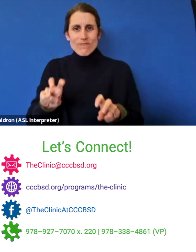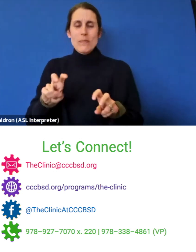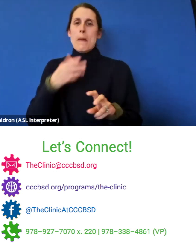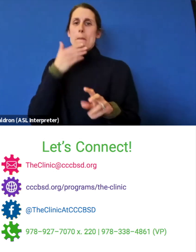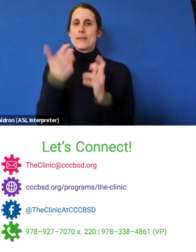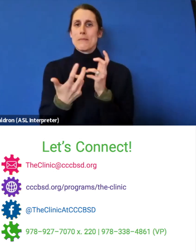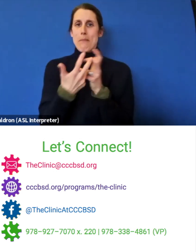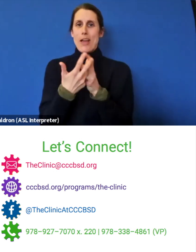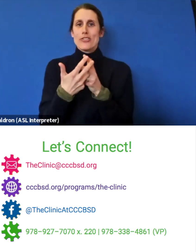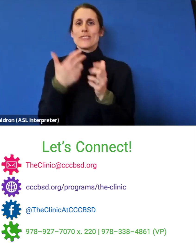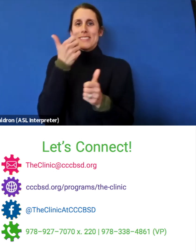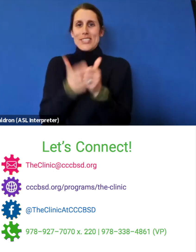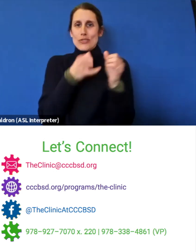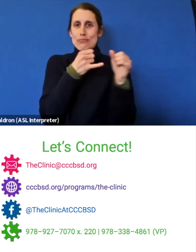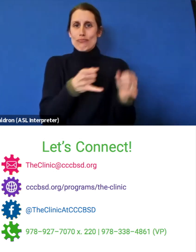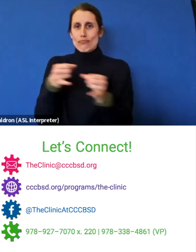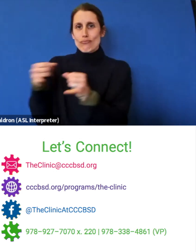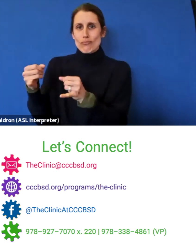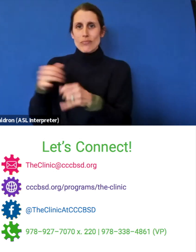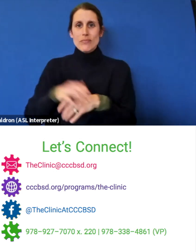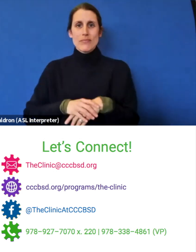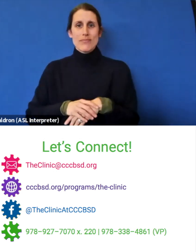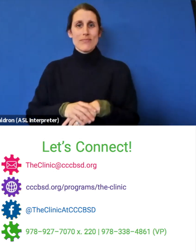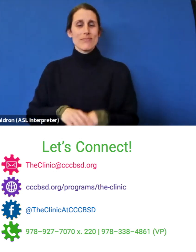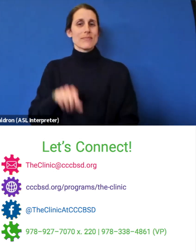That's a great question.